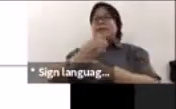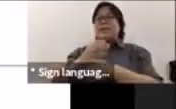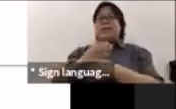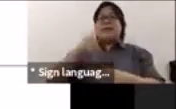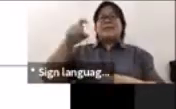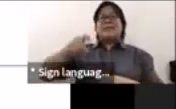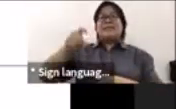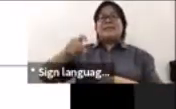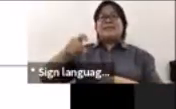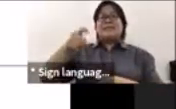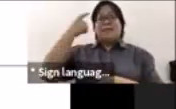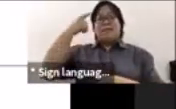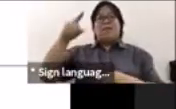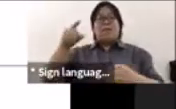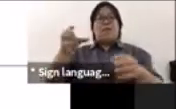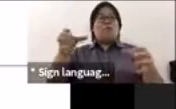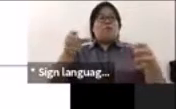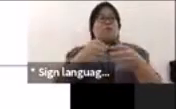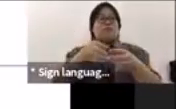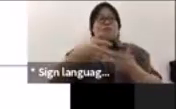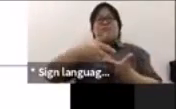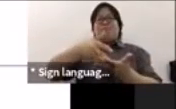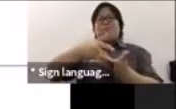needs for vulnerable groups.